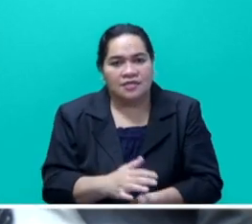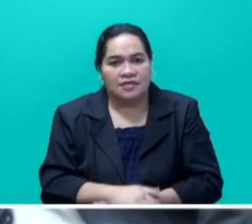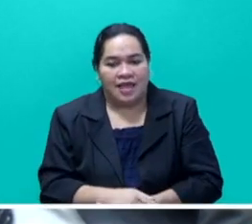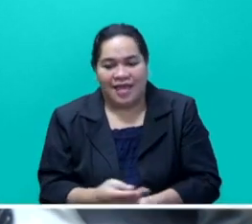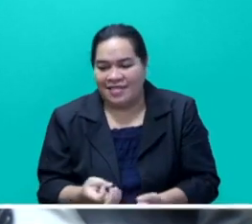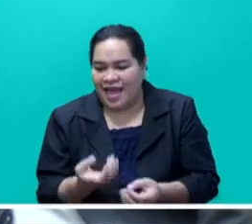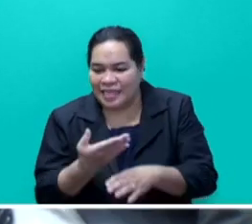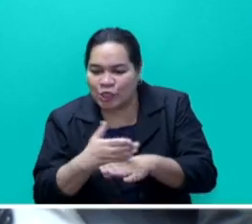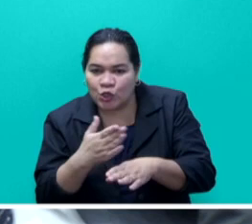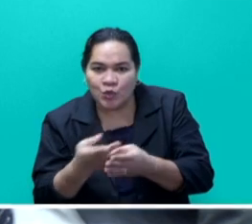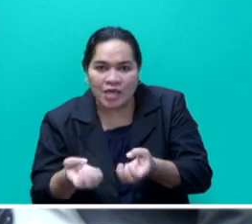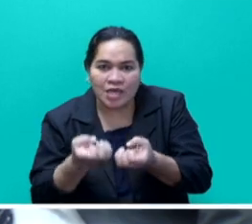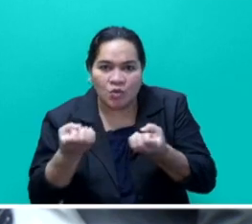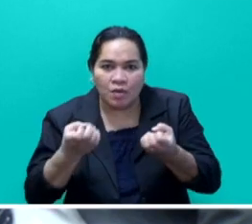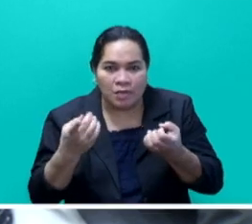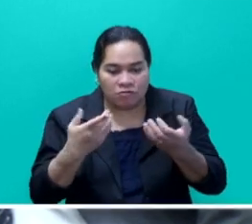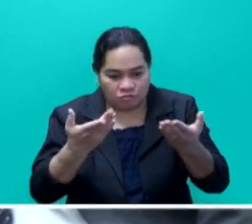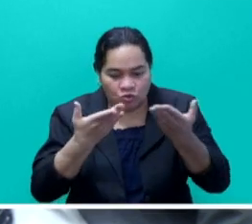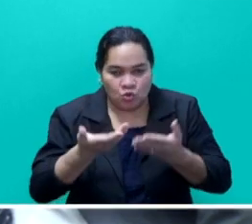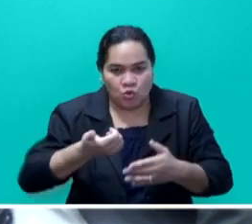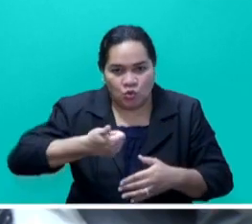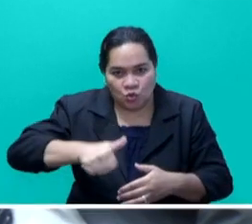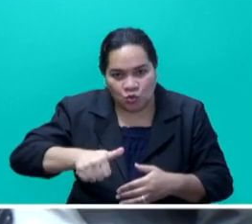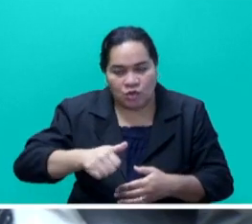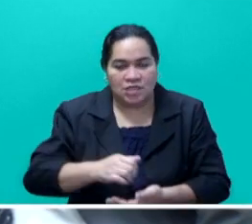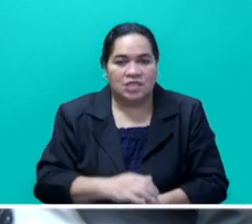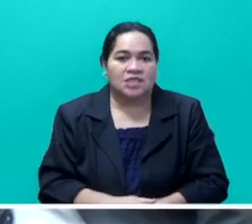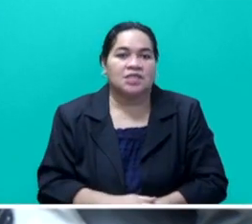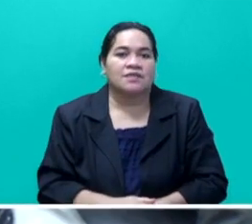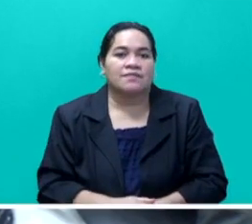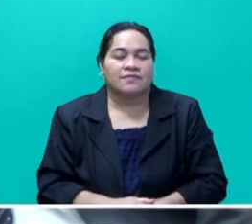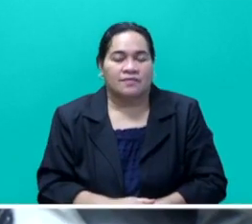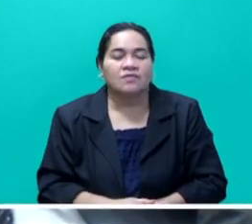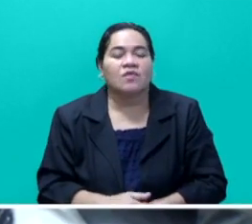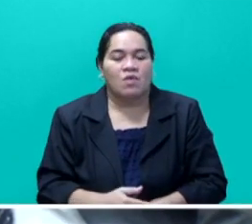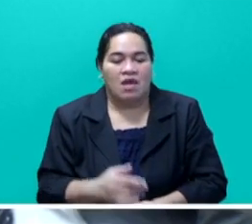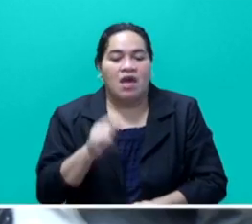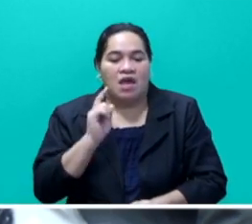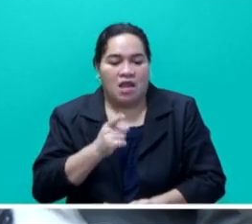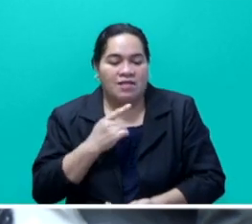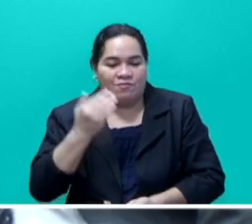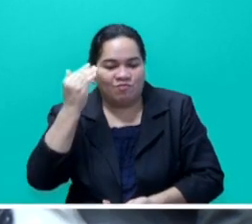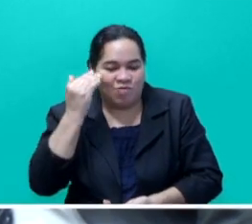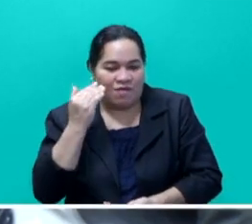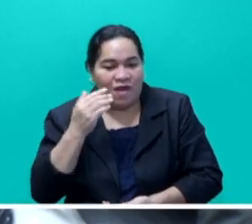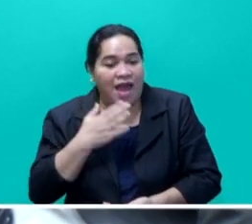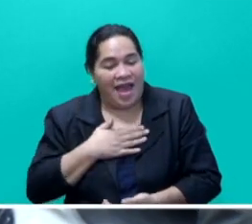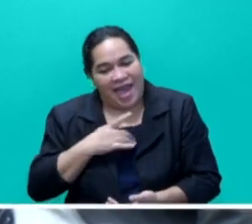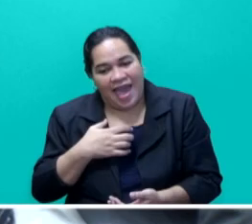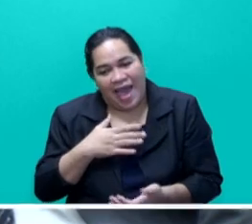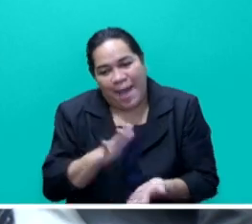equipment, new equipment particularly. That very briefly is the initial response, and I'll be happy to take